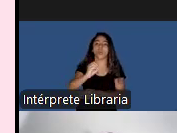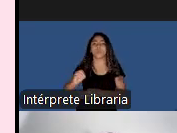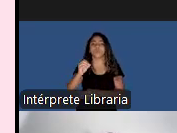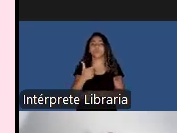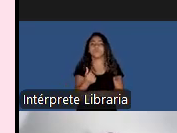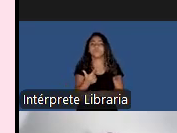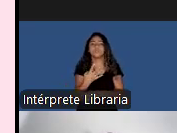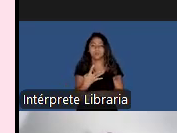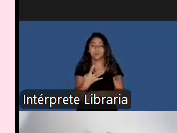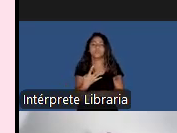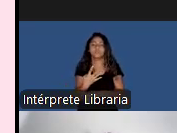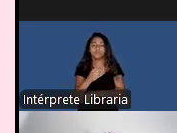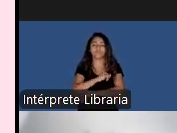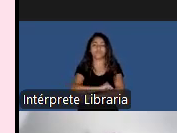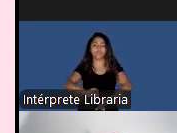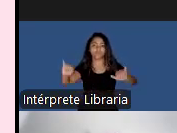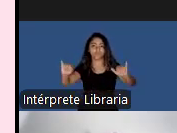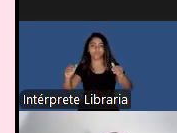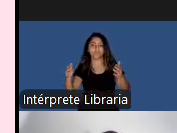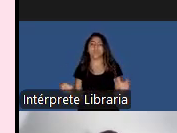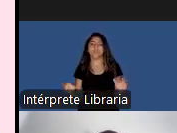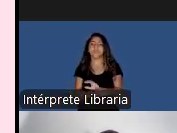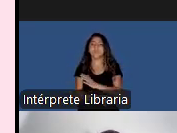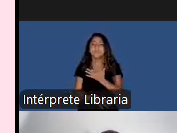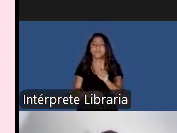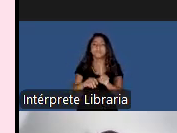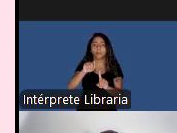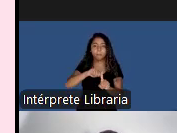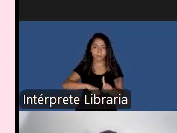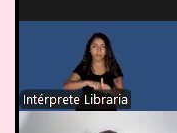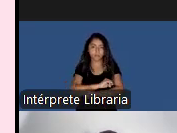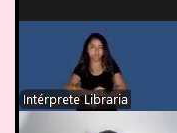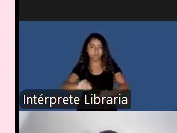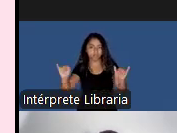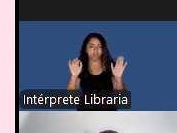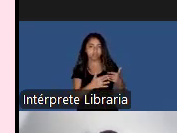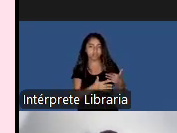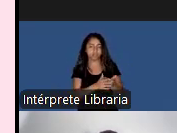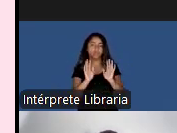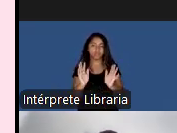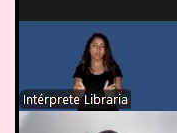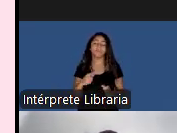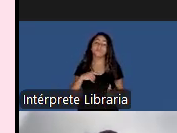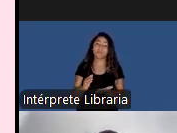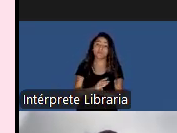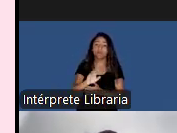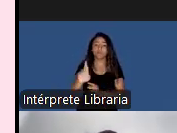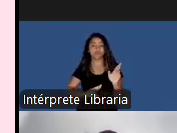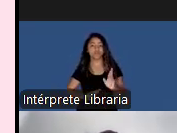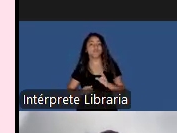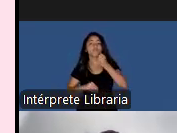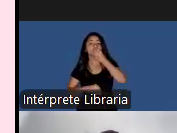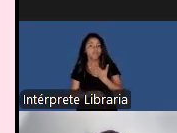Was launched in October 24. So it was a little over 1 month ago, and we already have